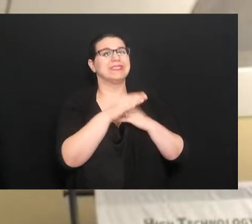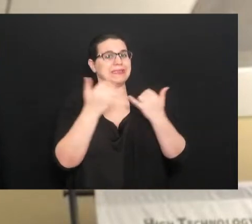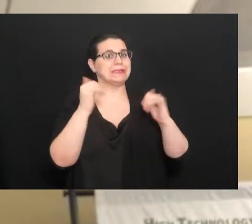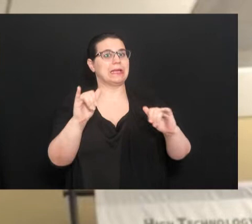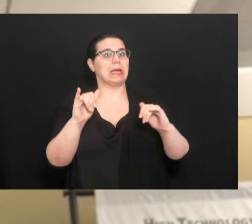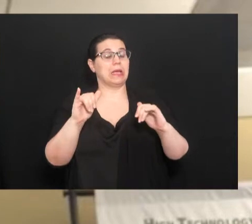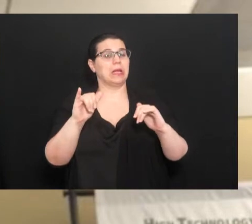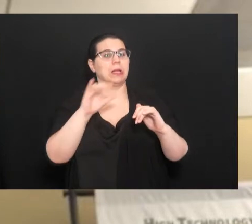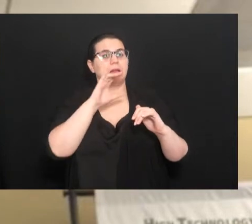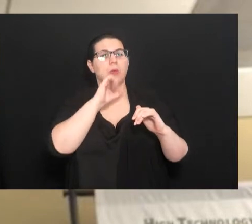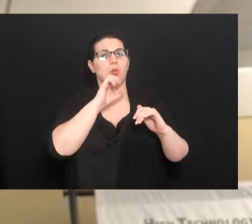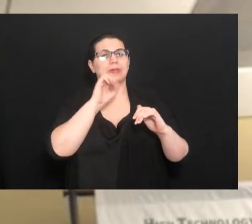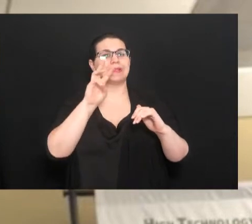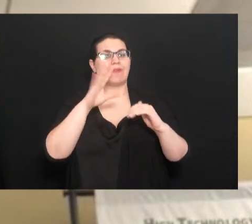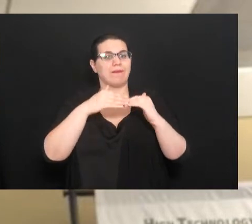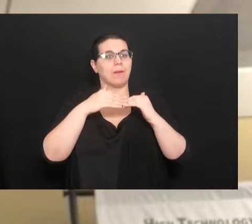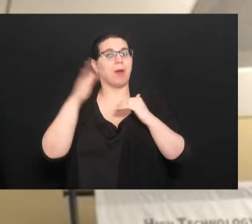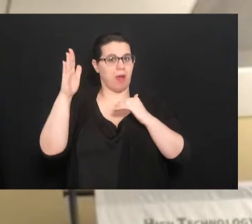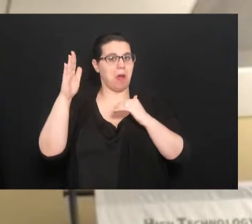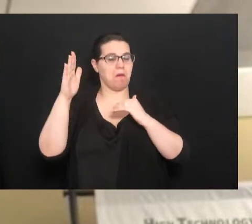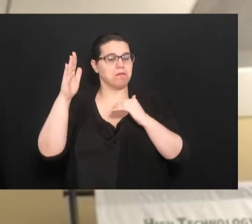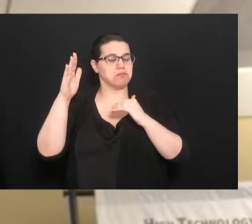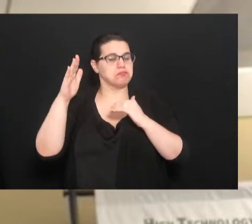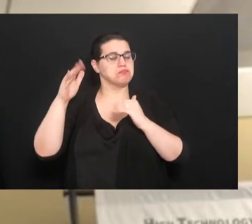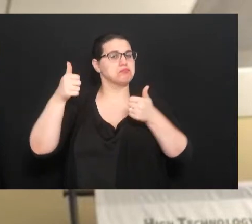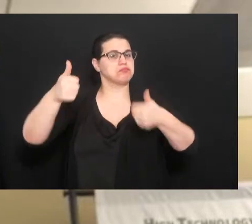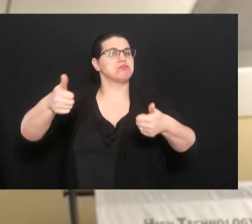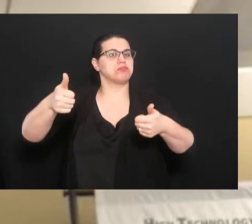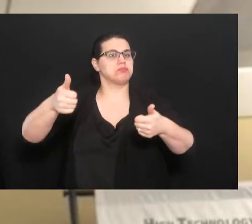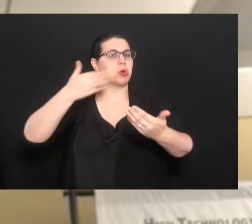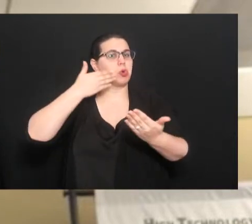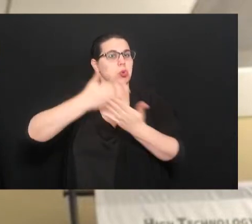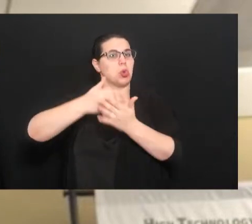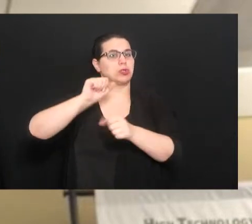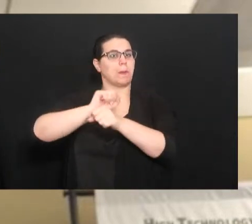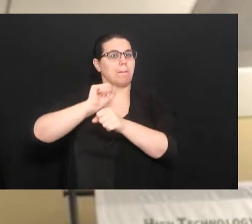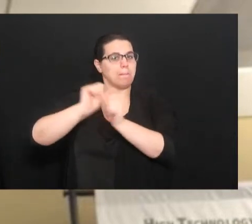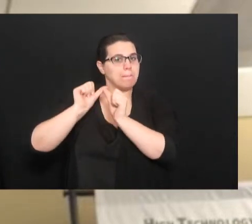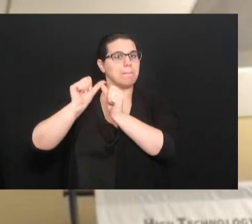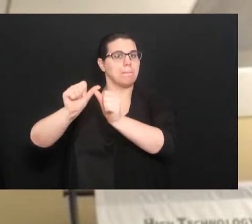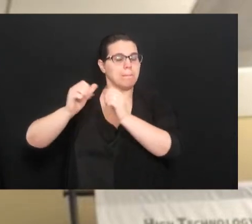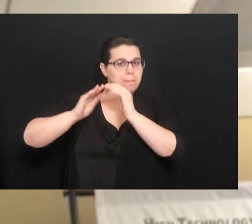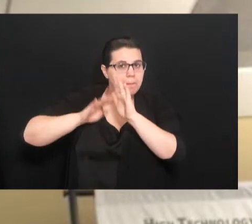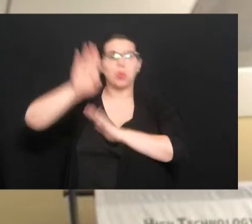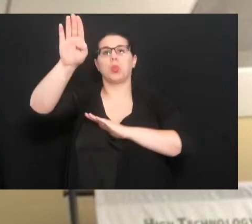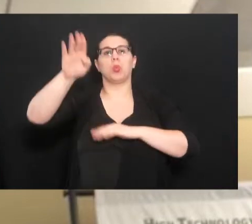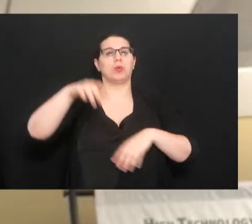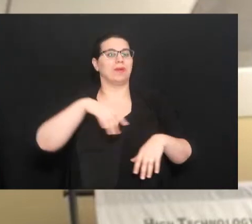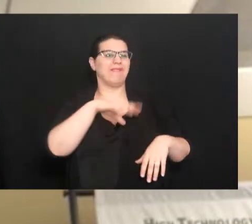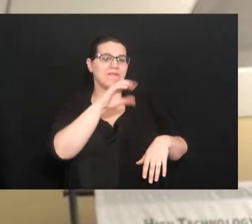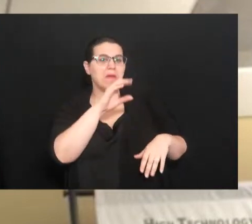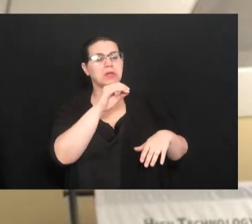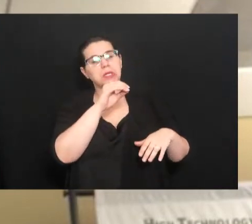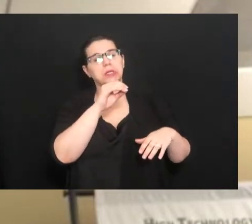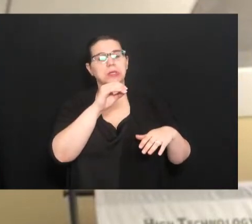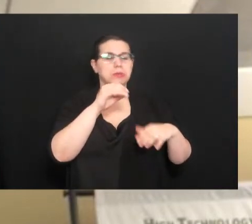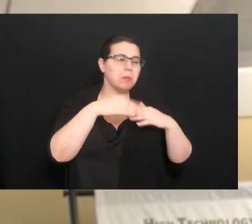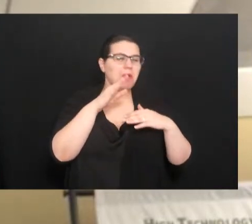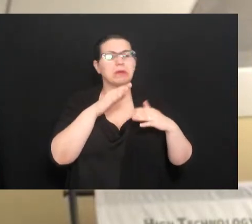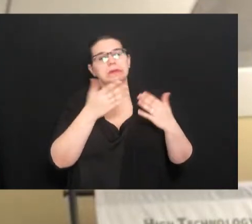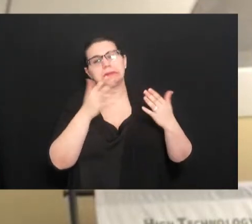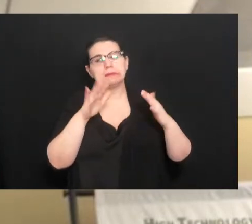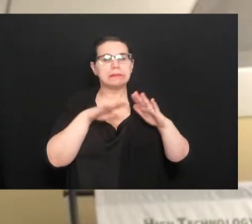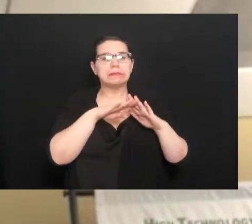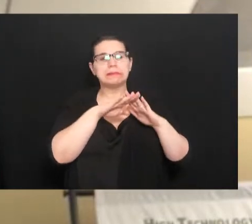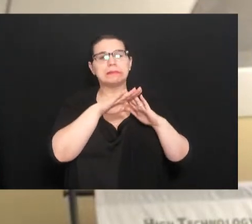and above, we continue to do exceptionally well. 50 and above continues to trend pretty well.